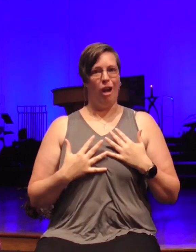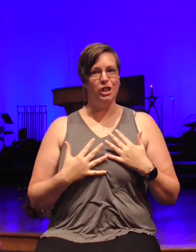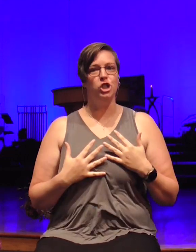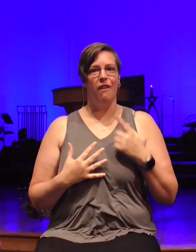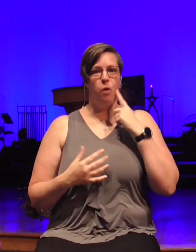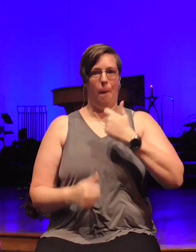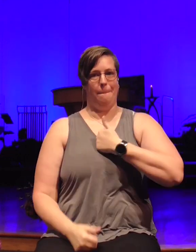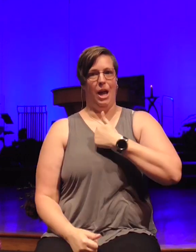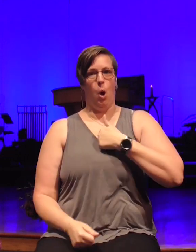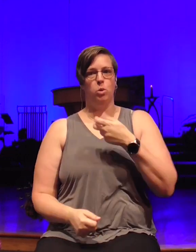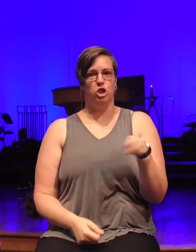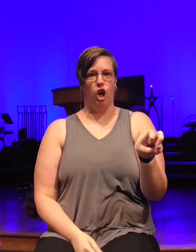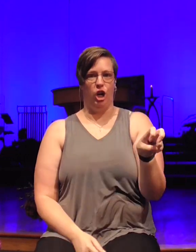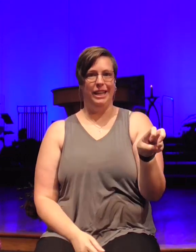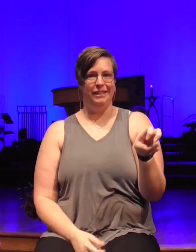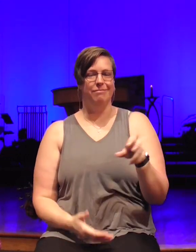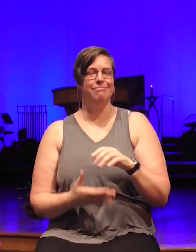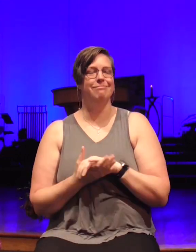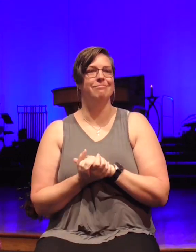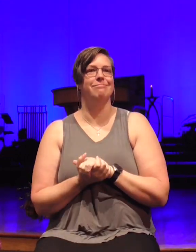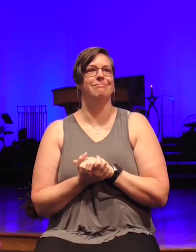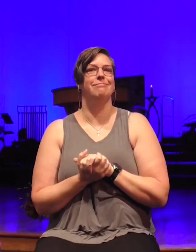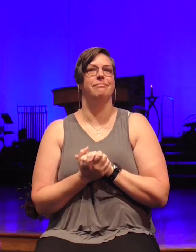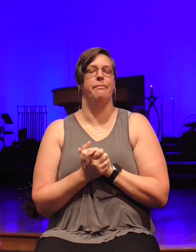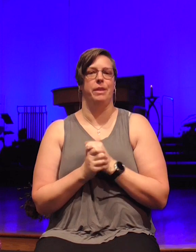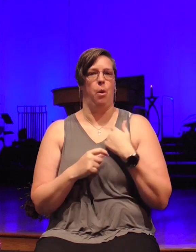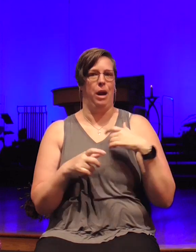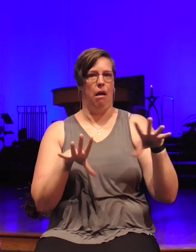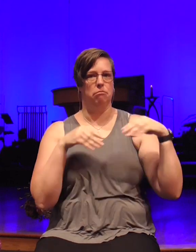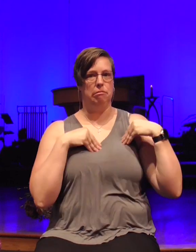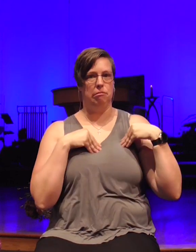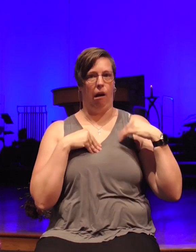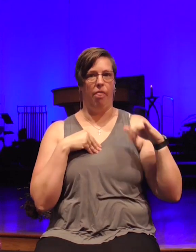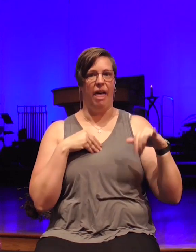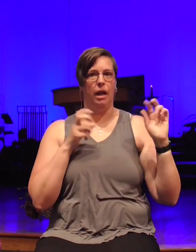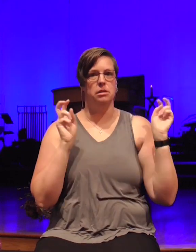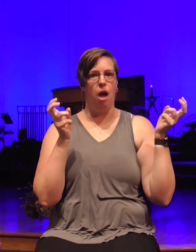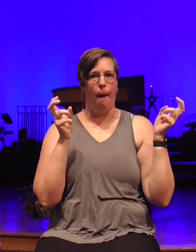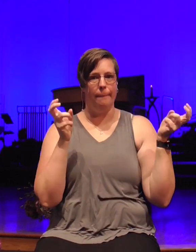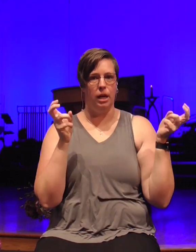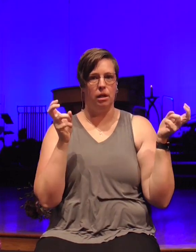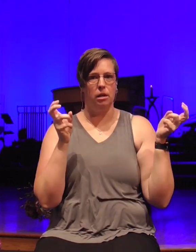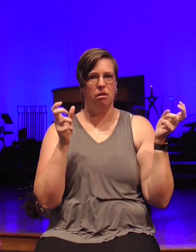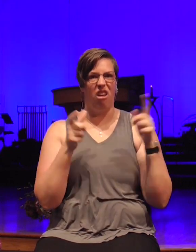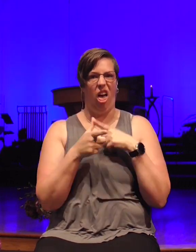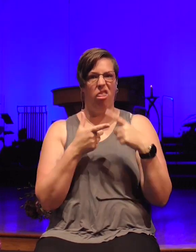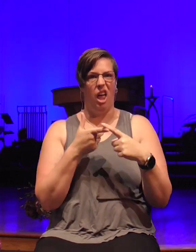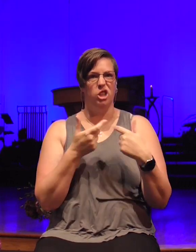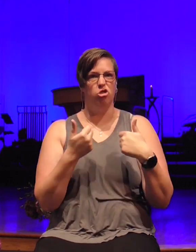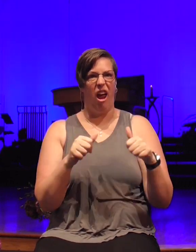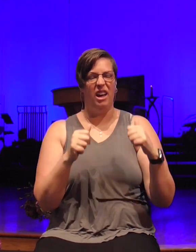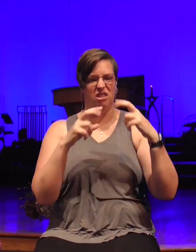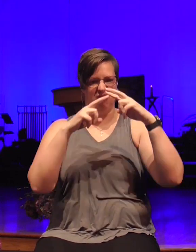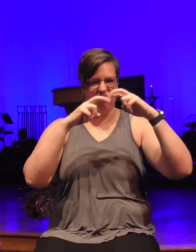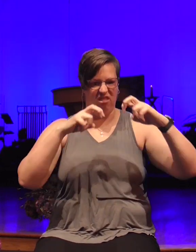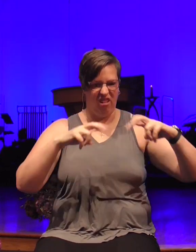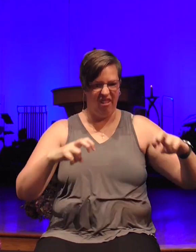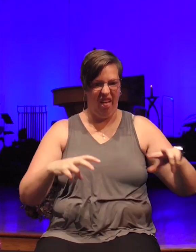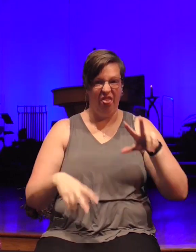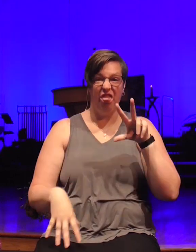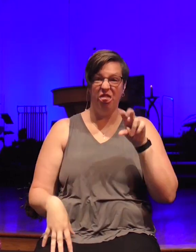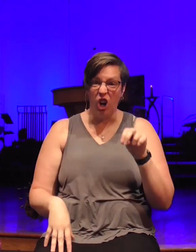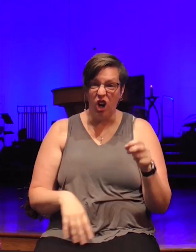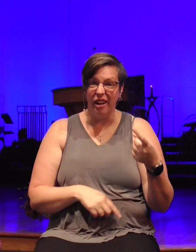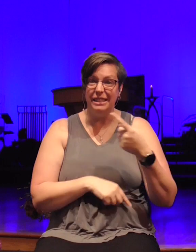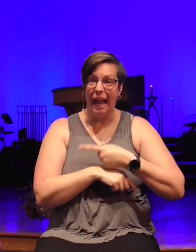inspiration for my own journey in taking on this topic and then trying to break it down into 30